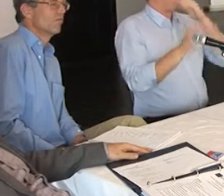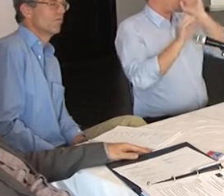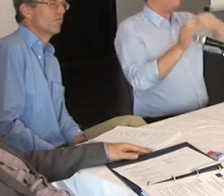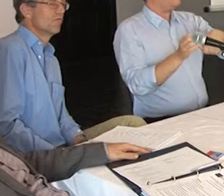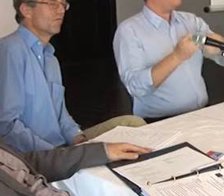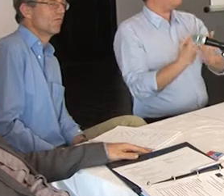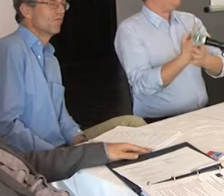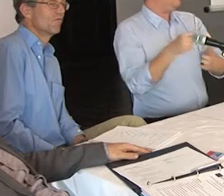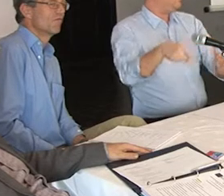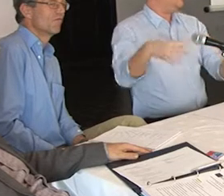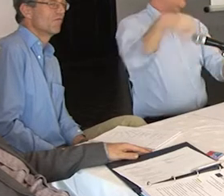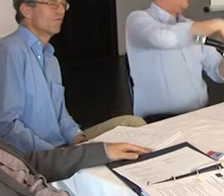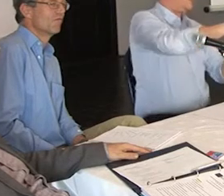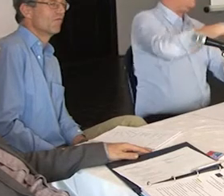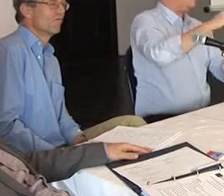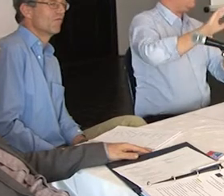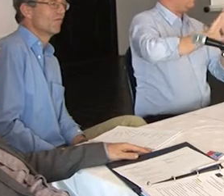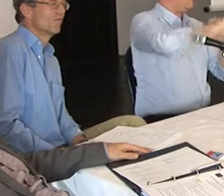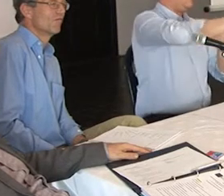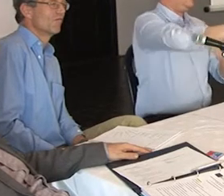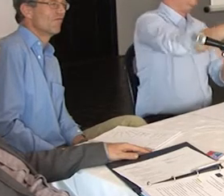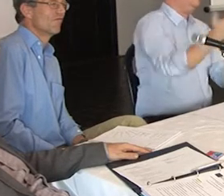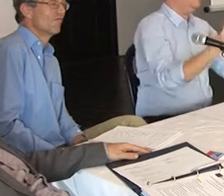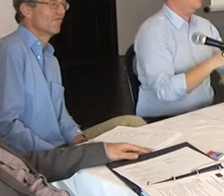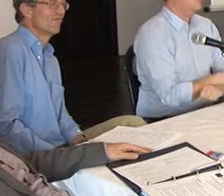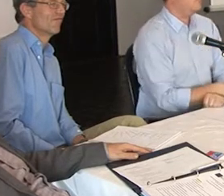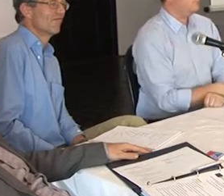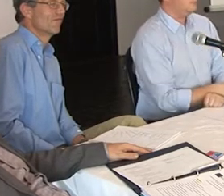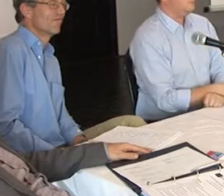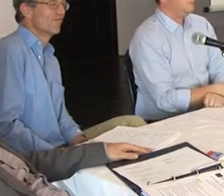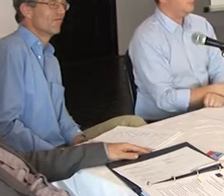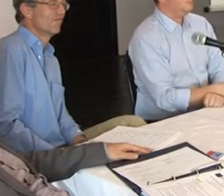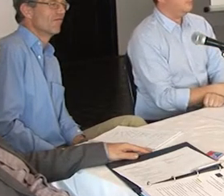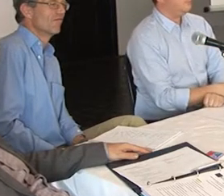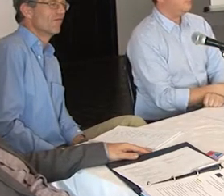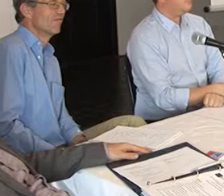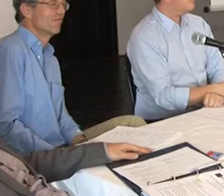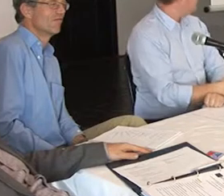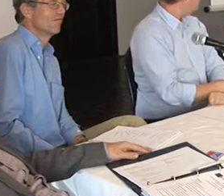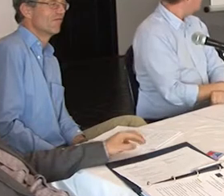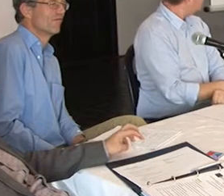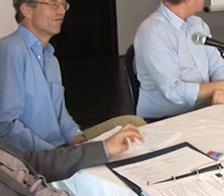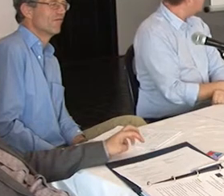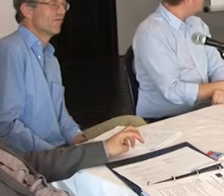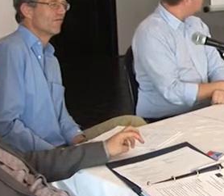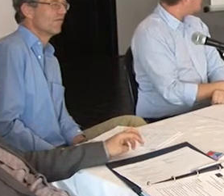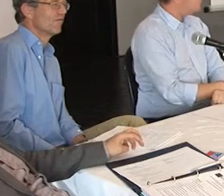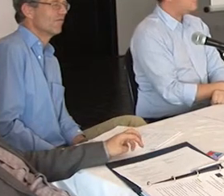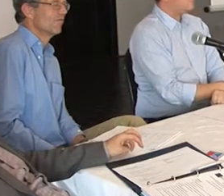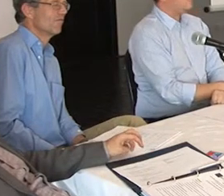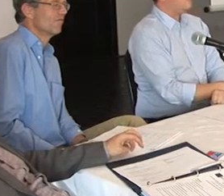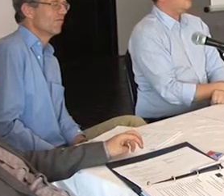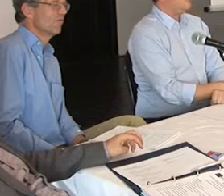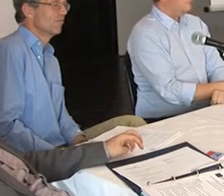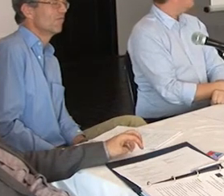Because today and tomorrow I heard nothing about that. So in the future you could consider to bring in that